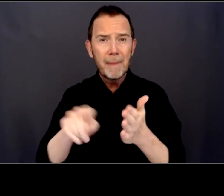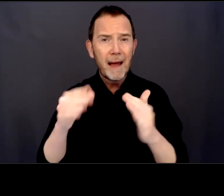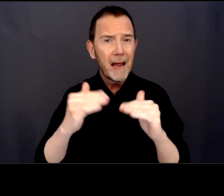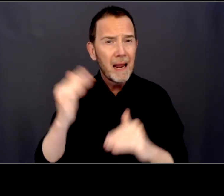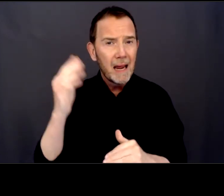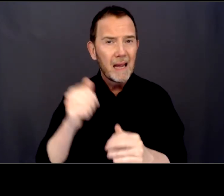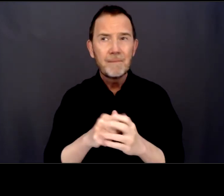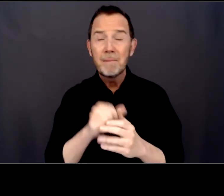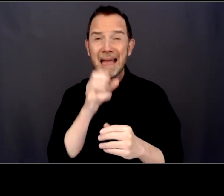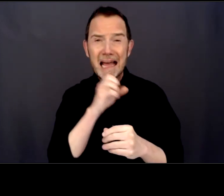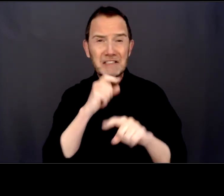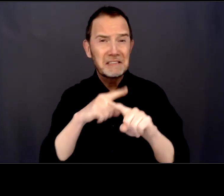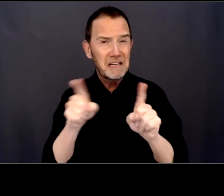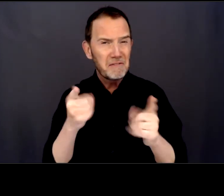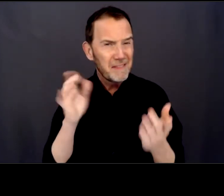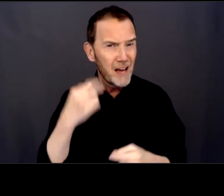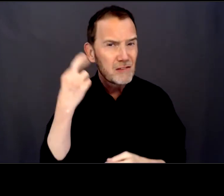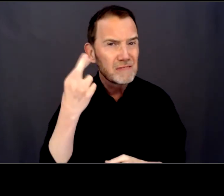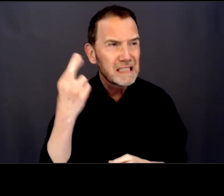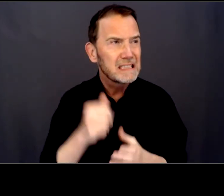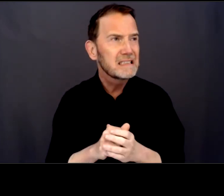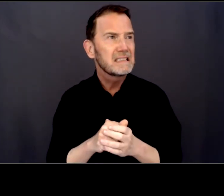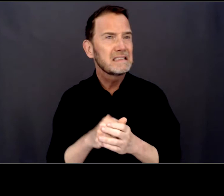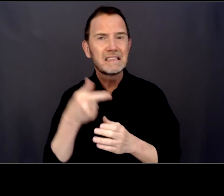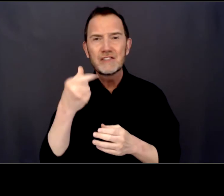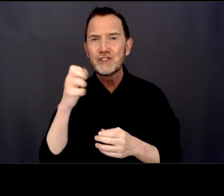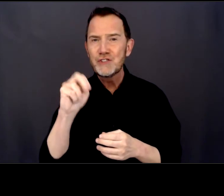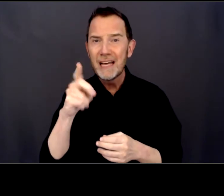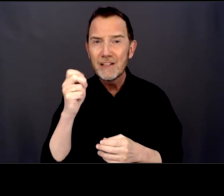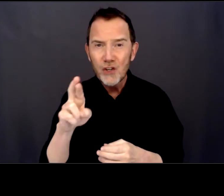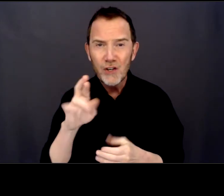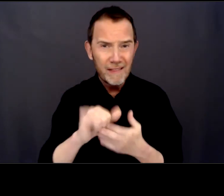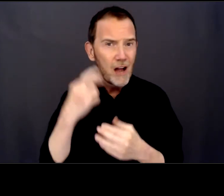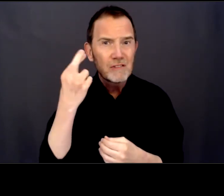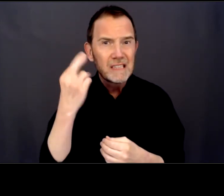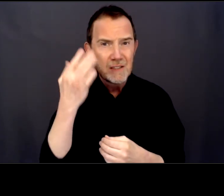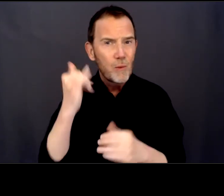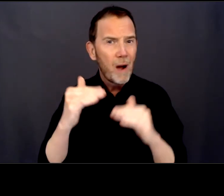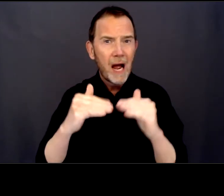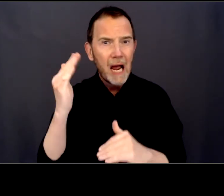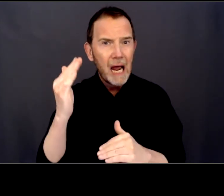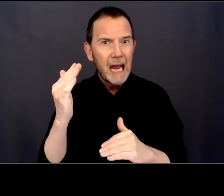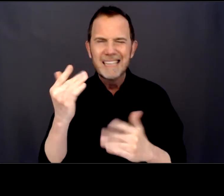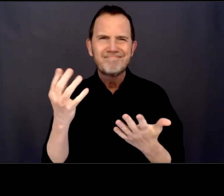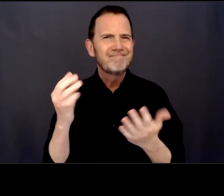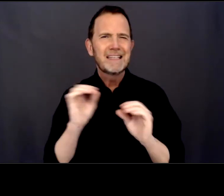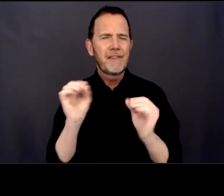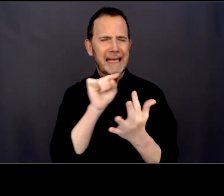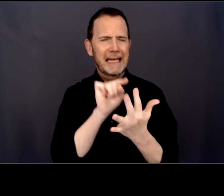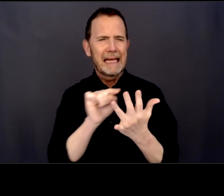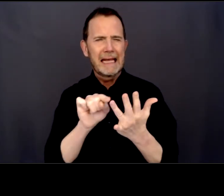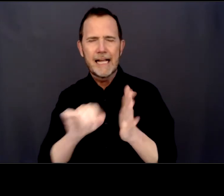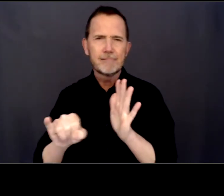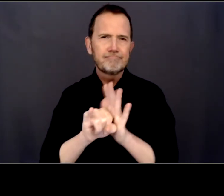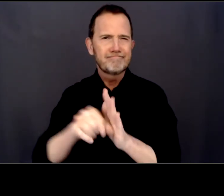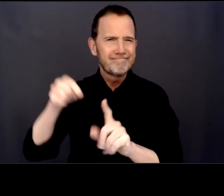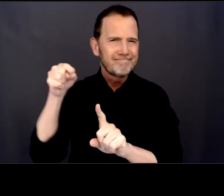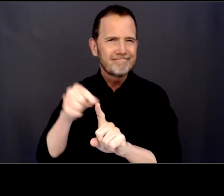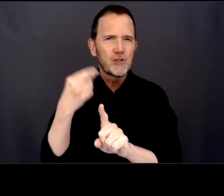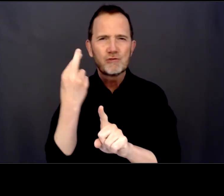other demographics. It didn't really affect the pay gap differences. I hope that answers